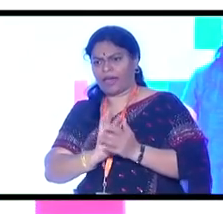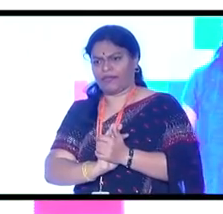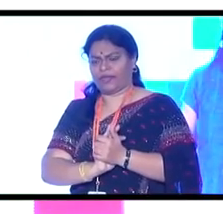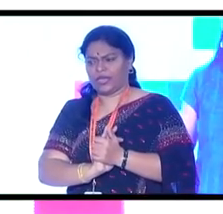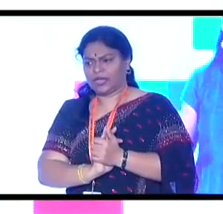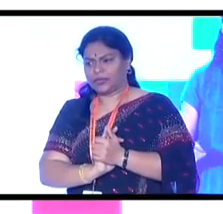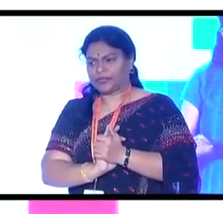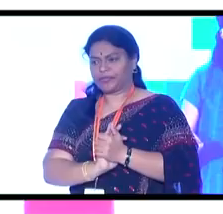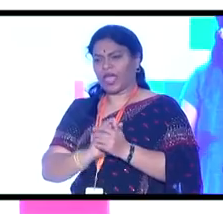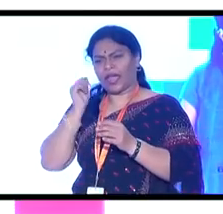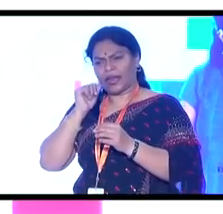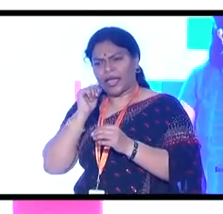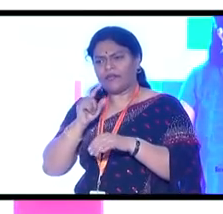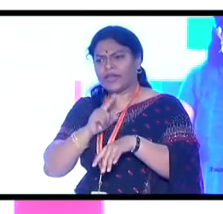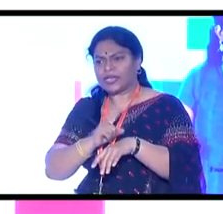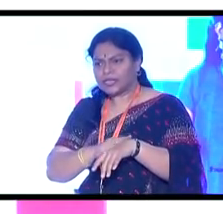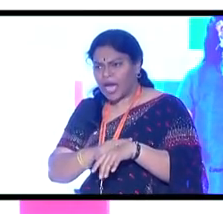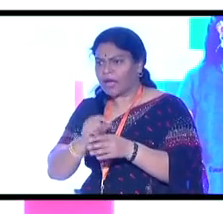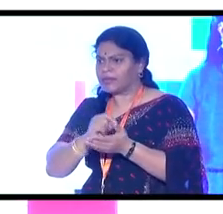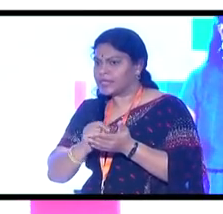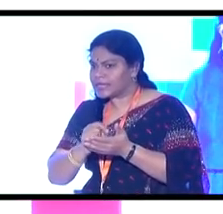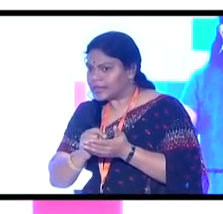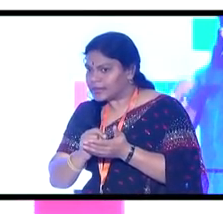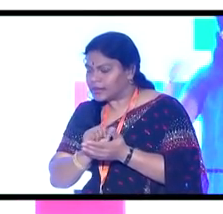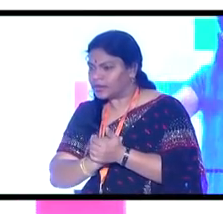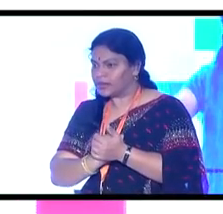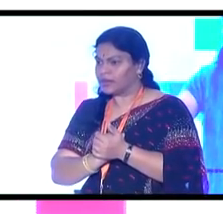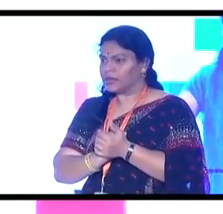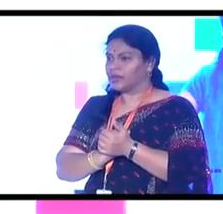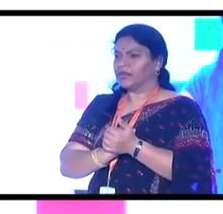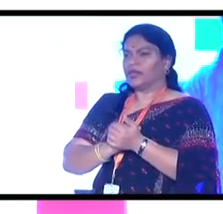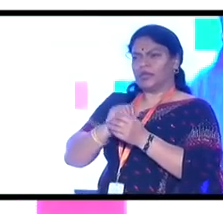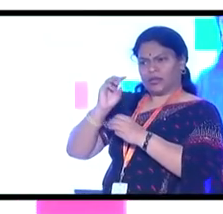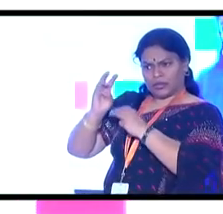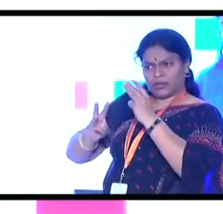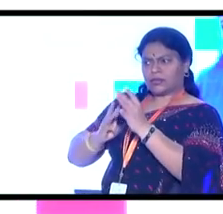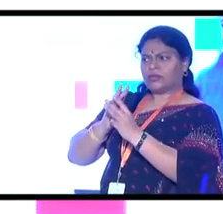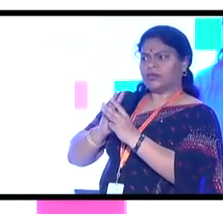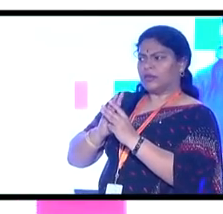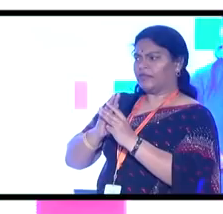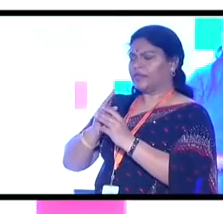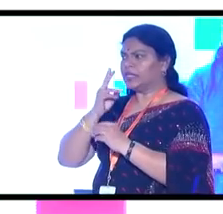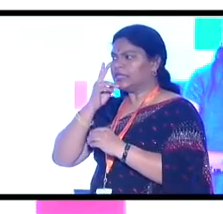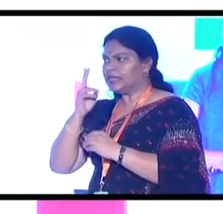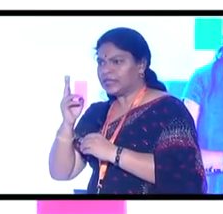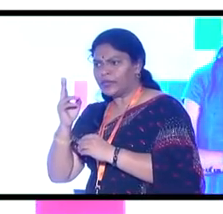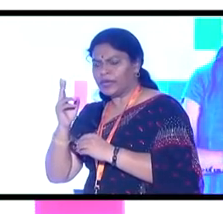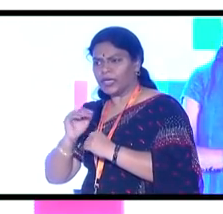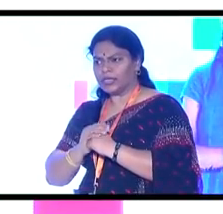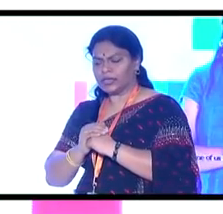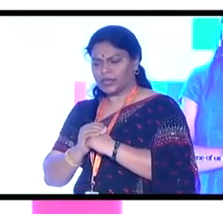that we do. And every time I've written, what it's done is that it's given somebody else in the world to turn back and tell me that, hey, I have scars